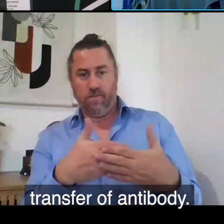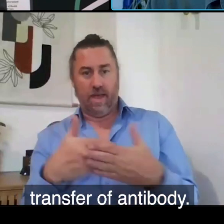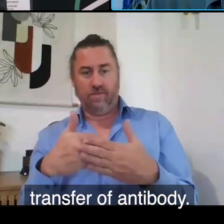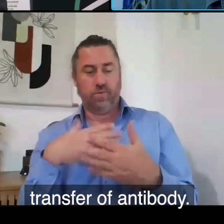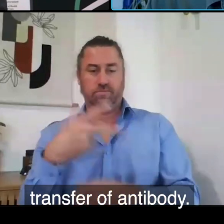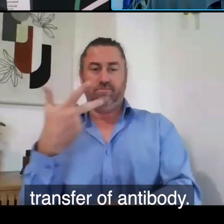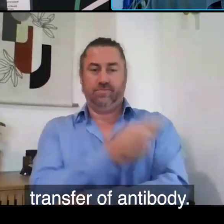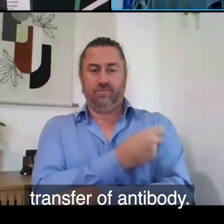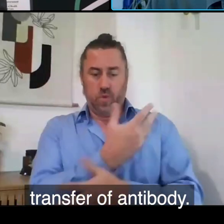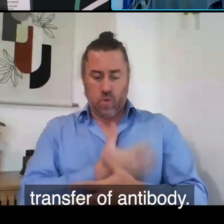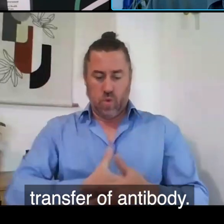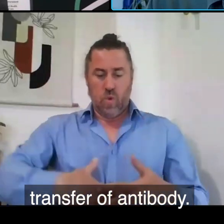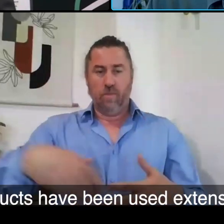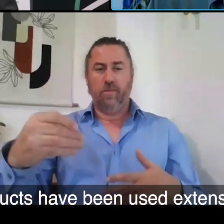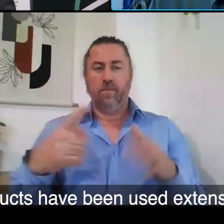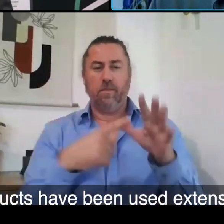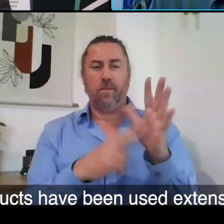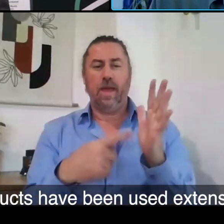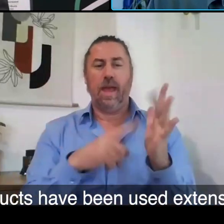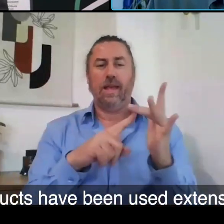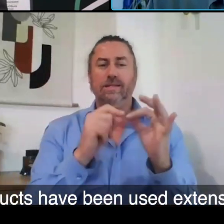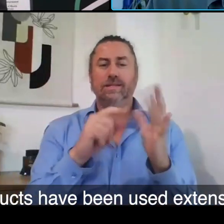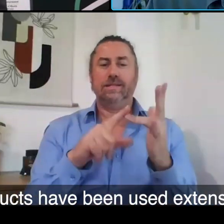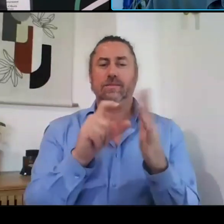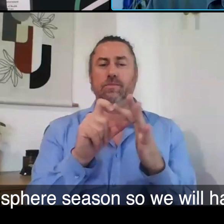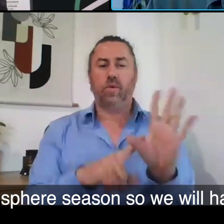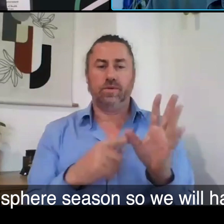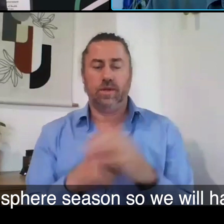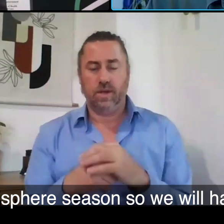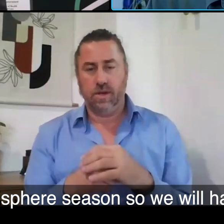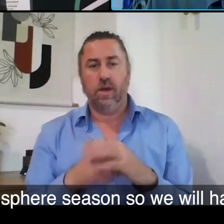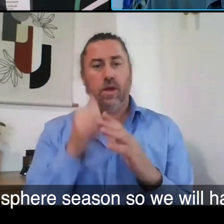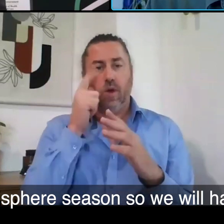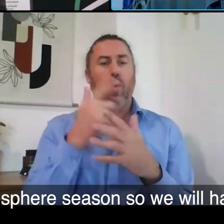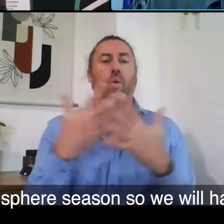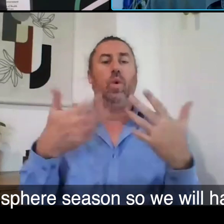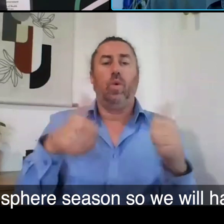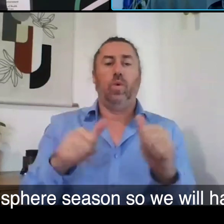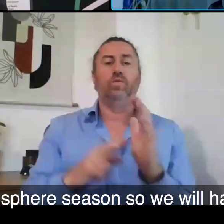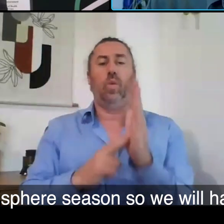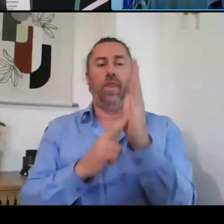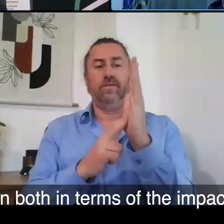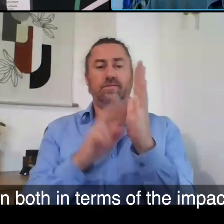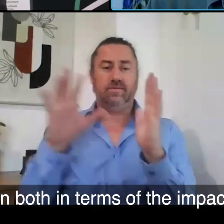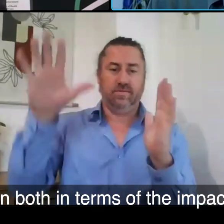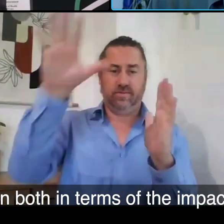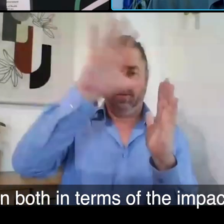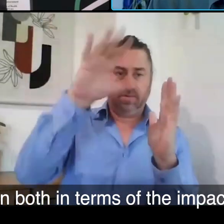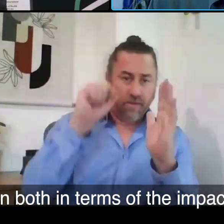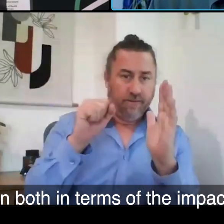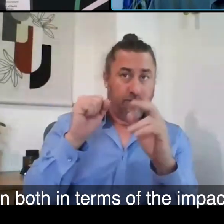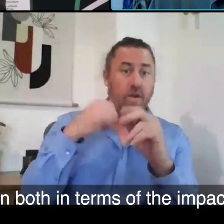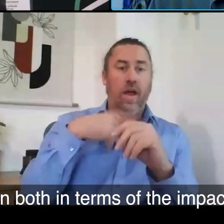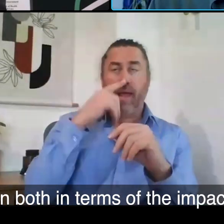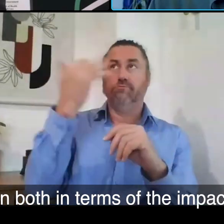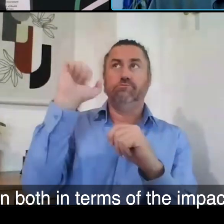of antibody. These products have been used extensively in the Northern Hemisphere season, so we will have additional information both in terms